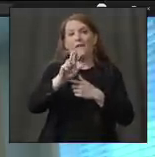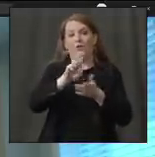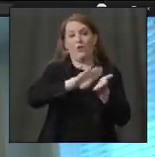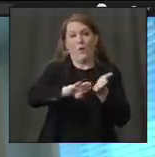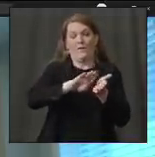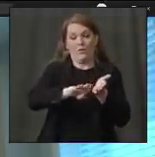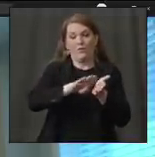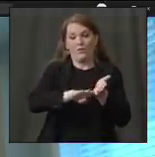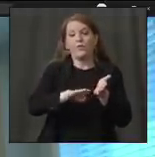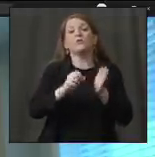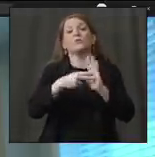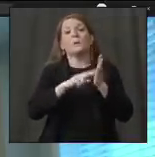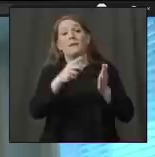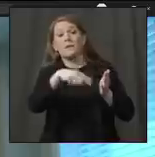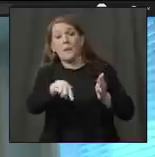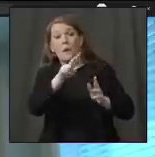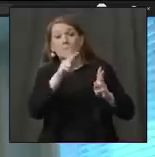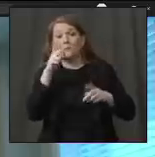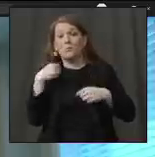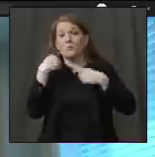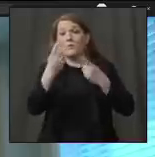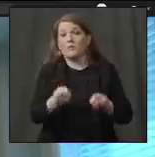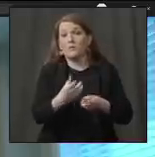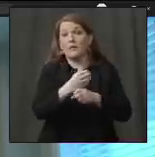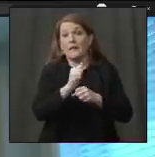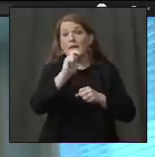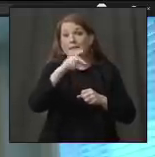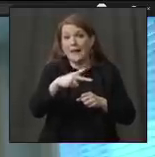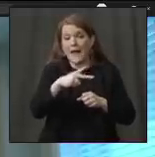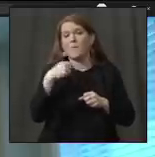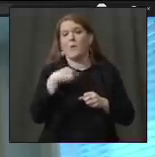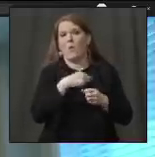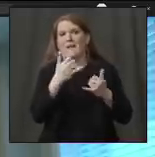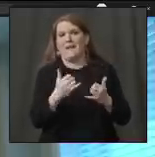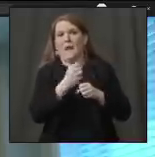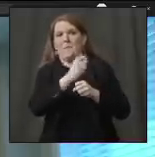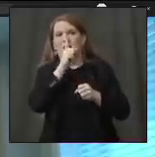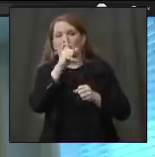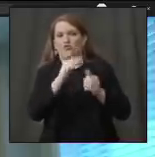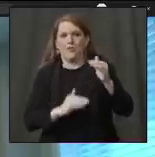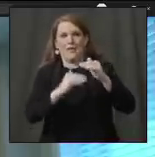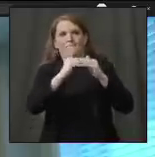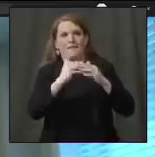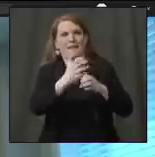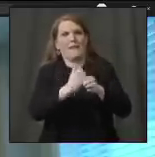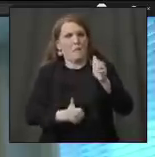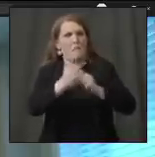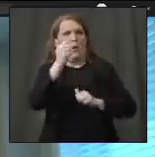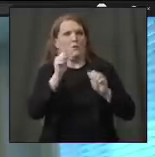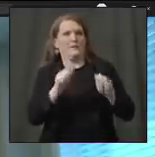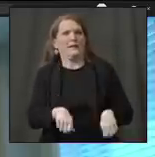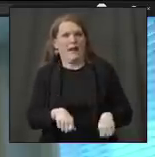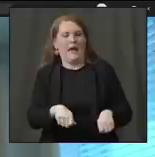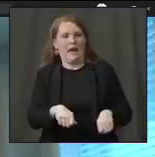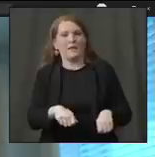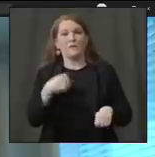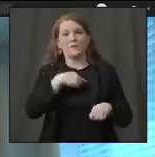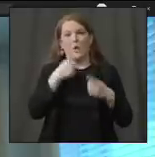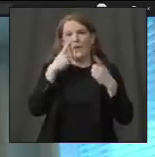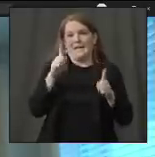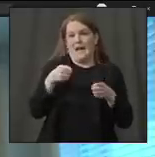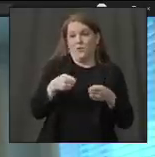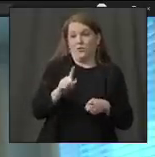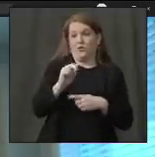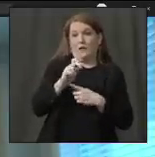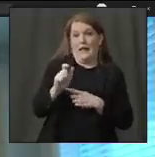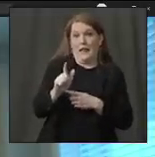getting the maximum amount. So we've announced in the past that in April, we were able to put $30 million additional dollars